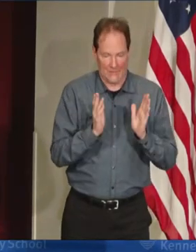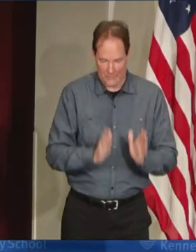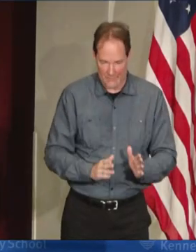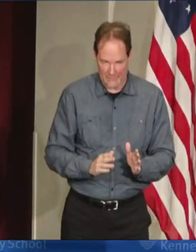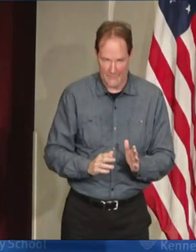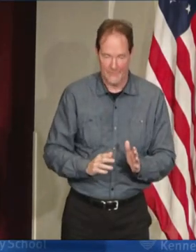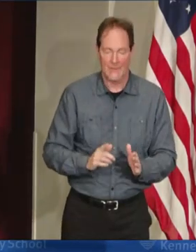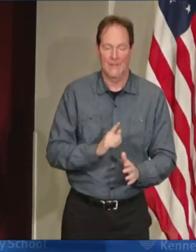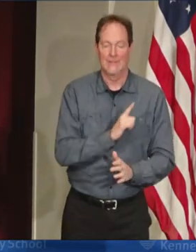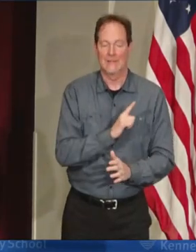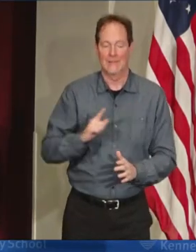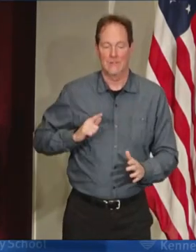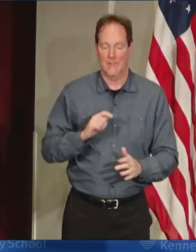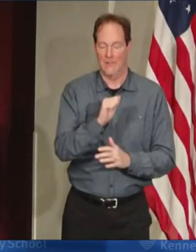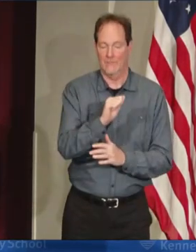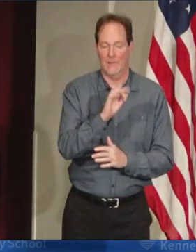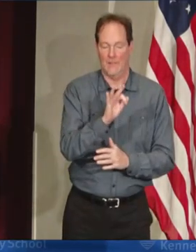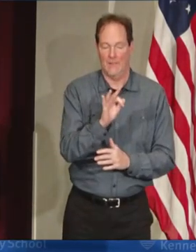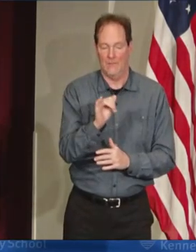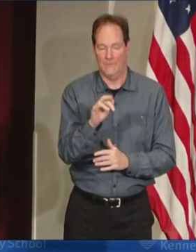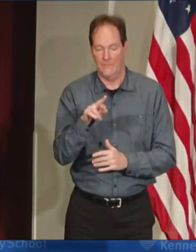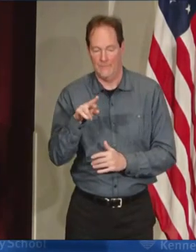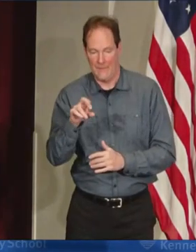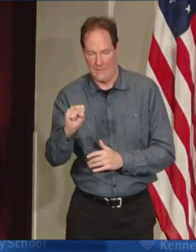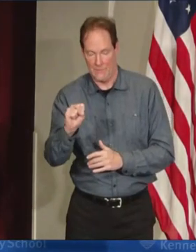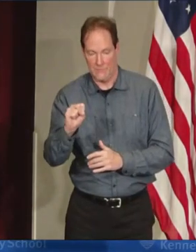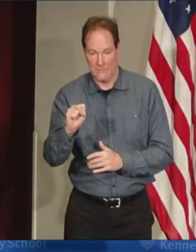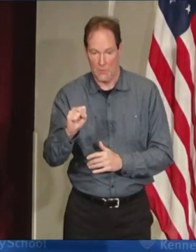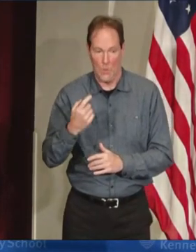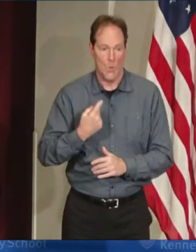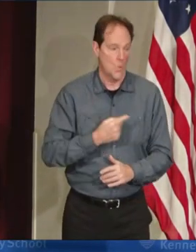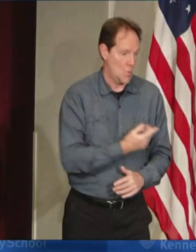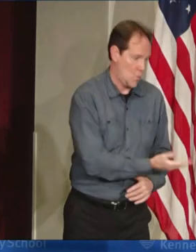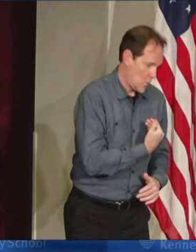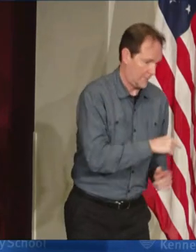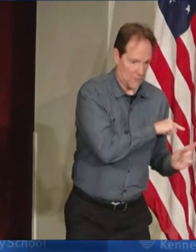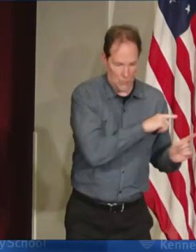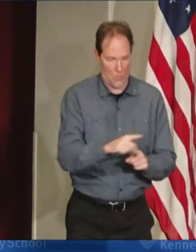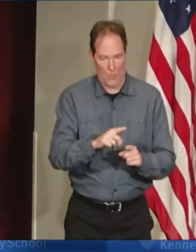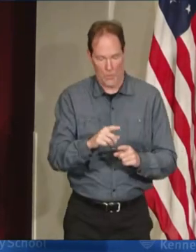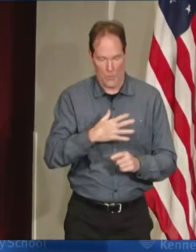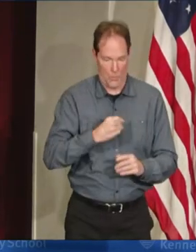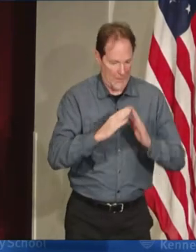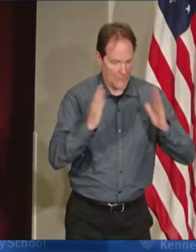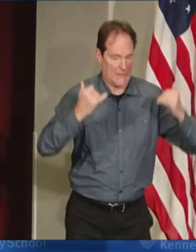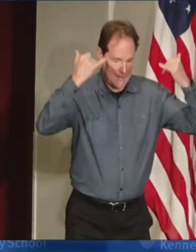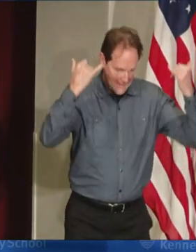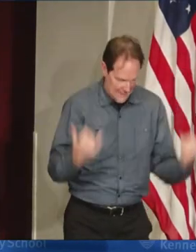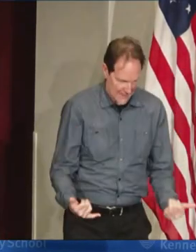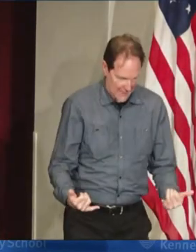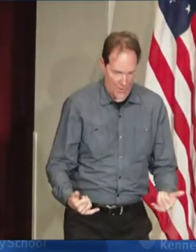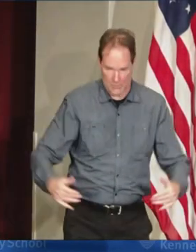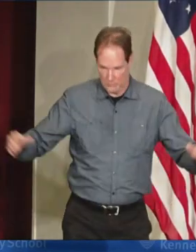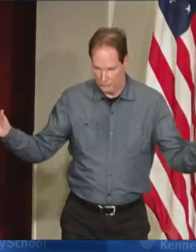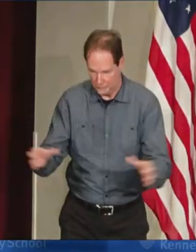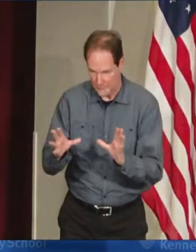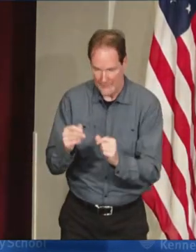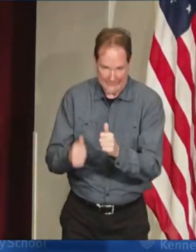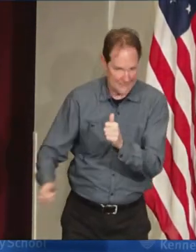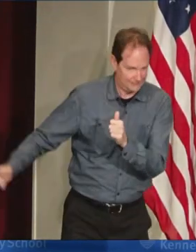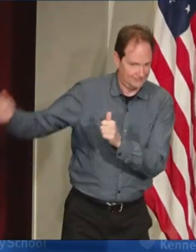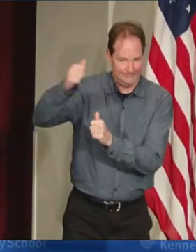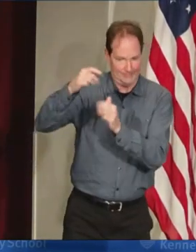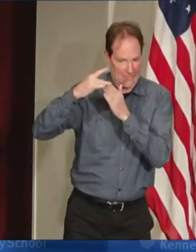Legislative Affairs, who said, we have got to get over to the White House right now because there is a meeting of the senior leadership